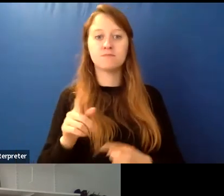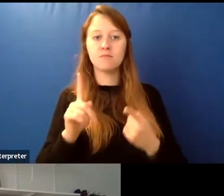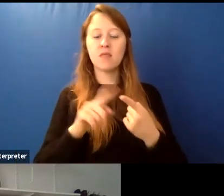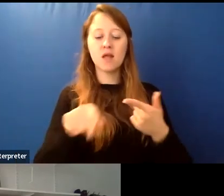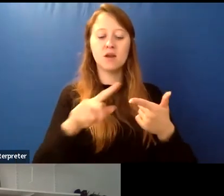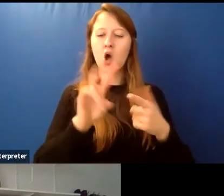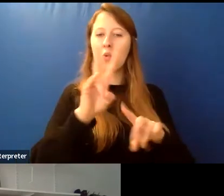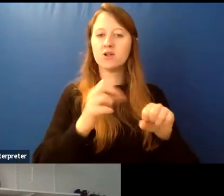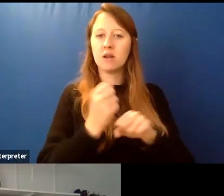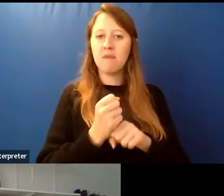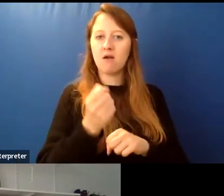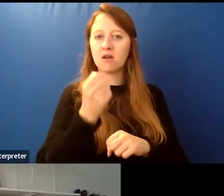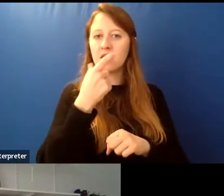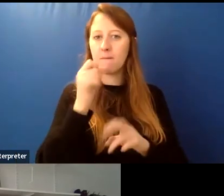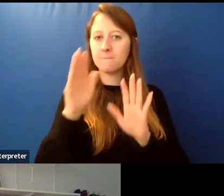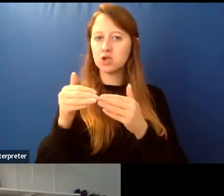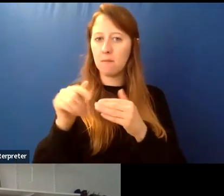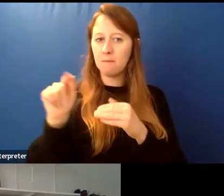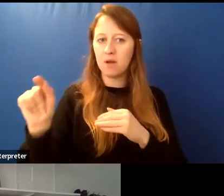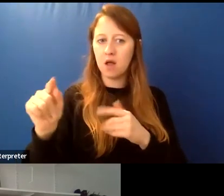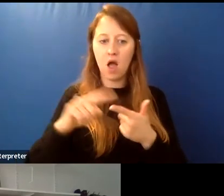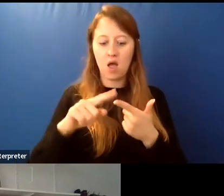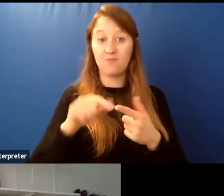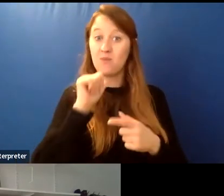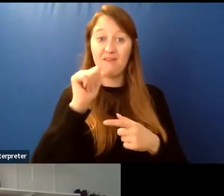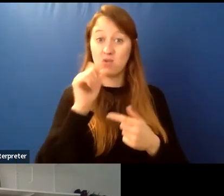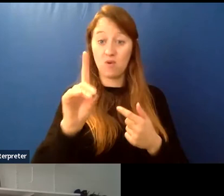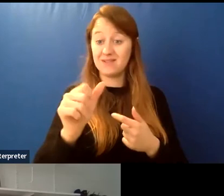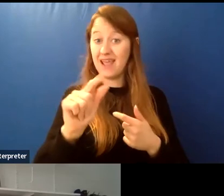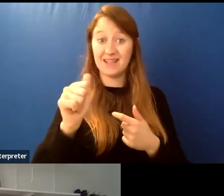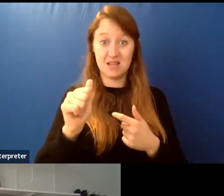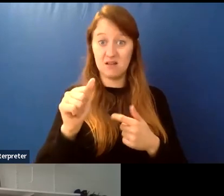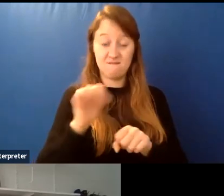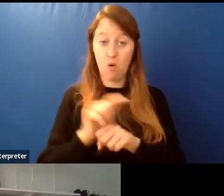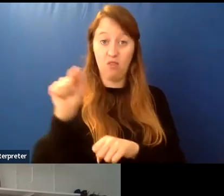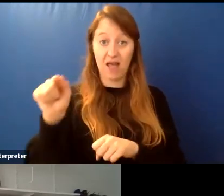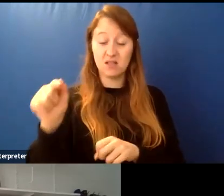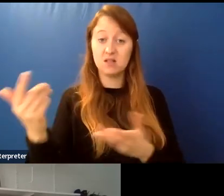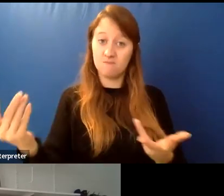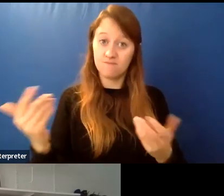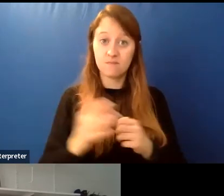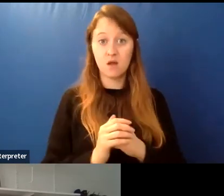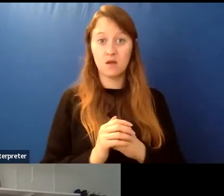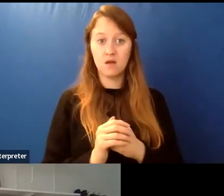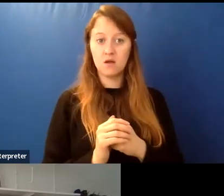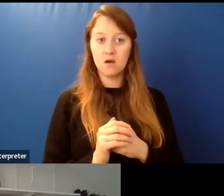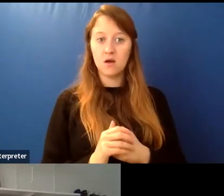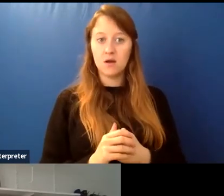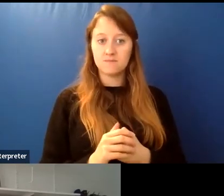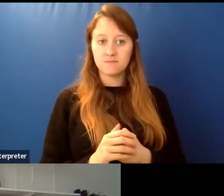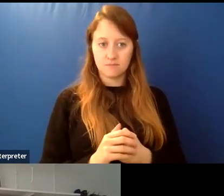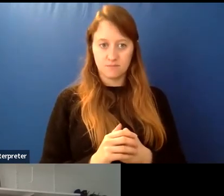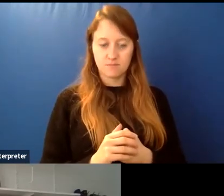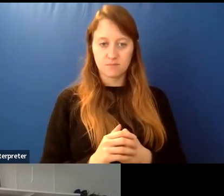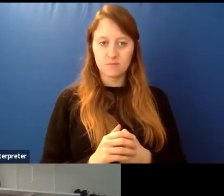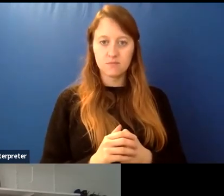pharmacists, I don't believe we have any data on that, but you